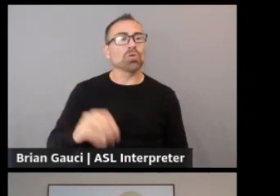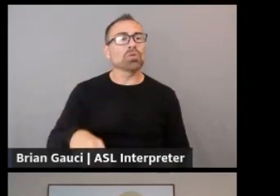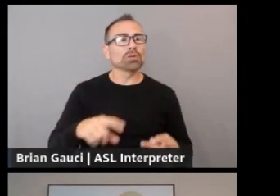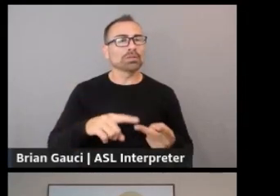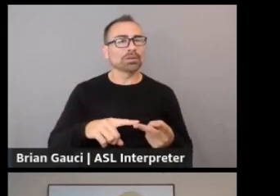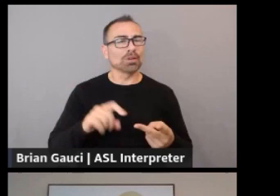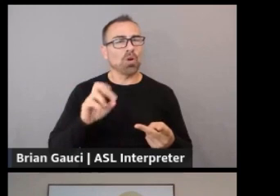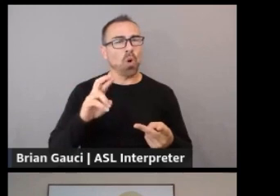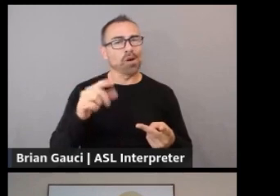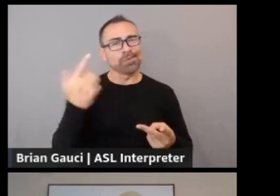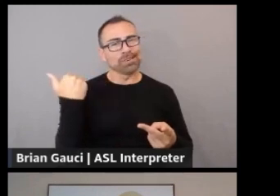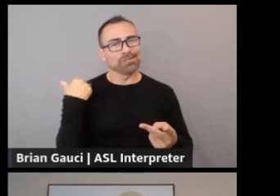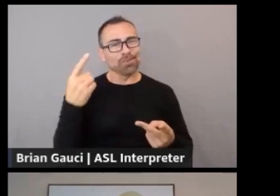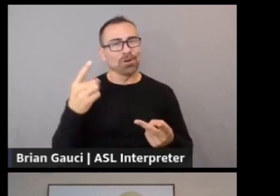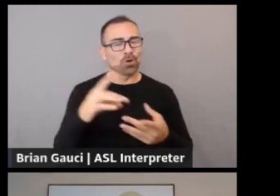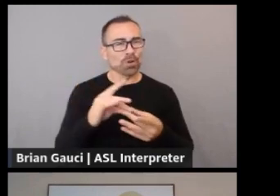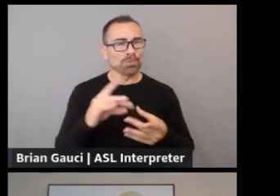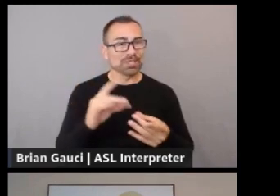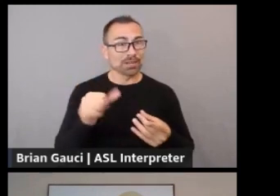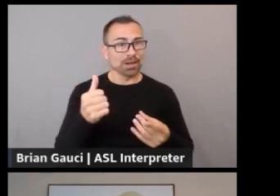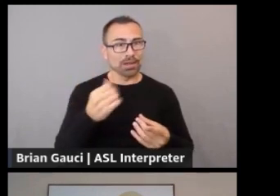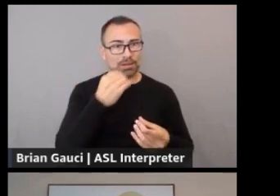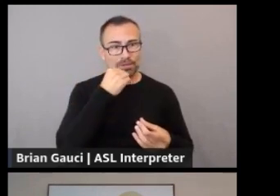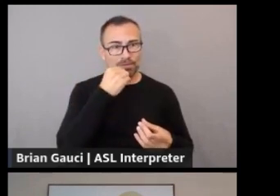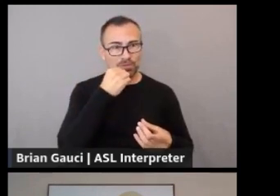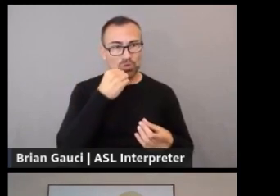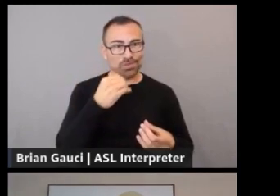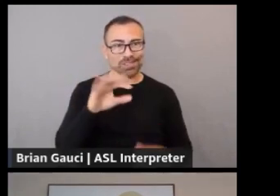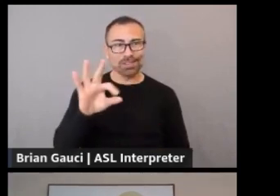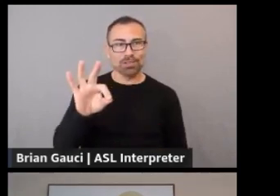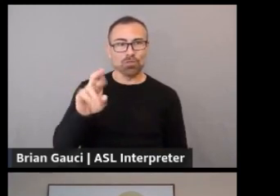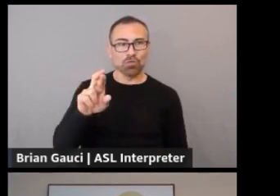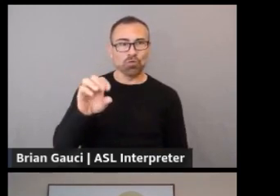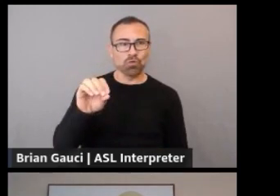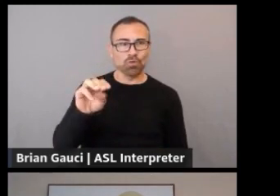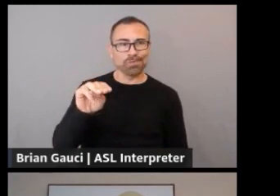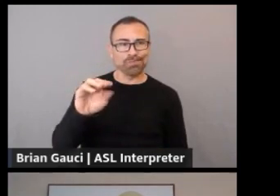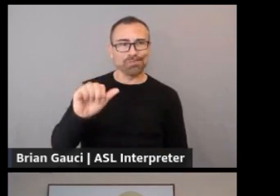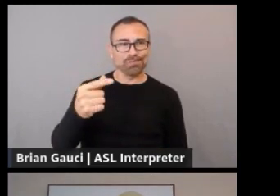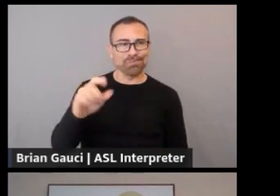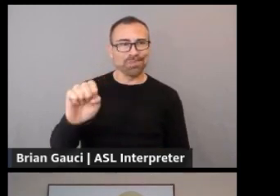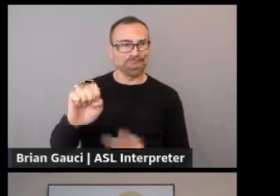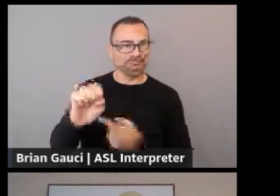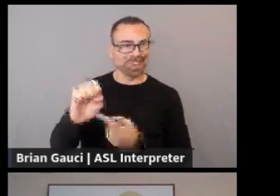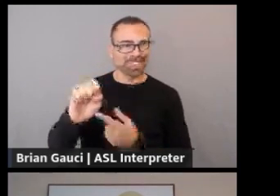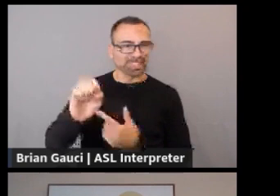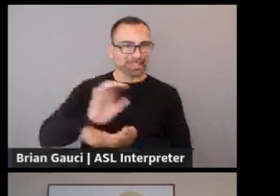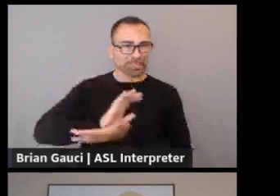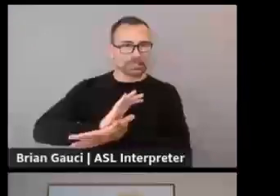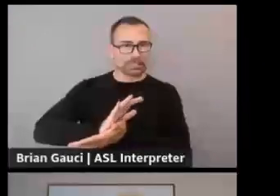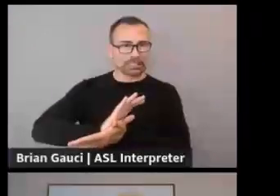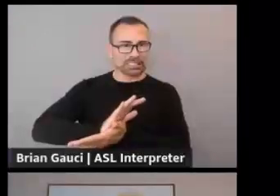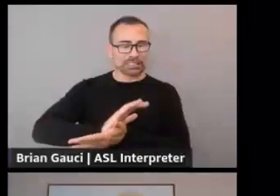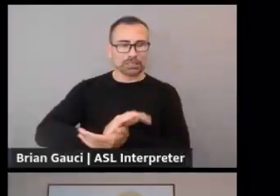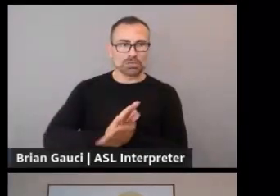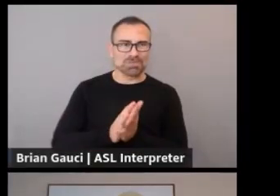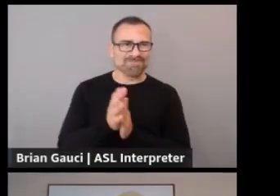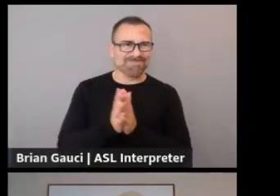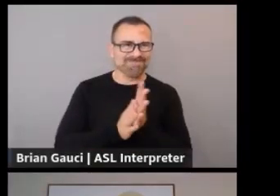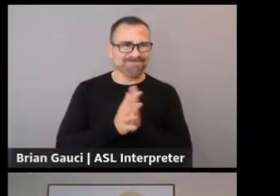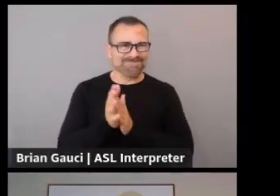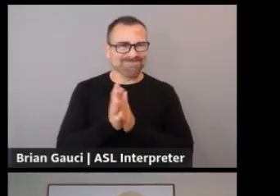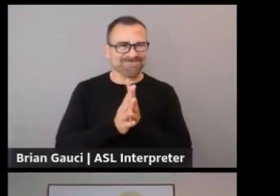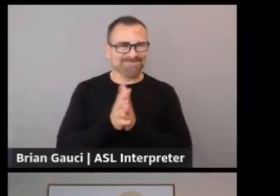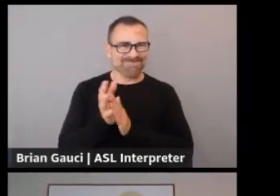the earlier mentions of other food, fromage, who doesn't like cheese? I think we're learning how to ask for